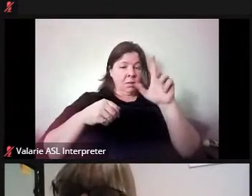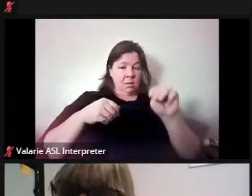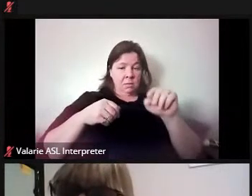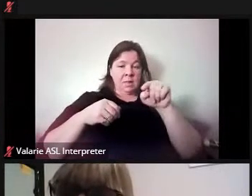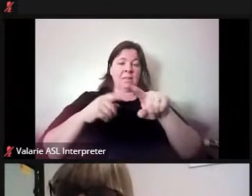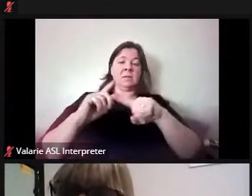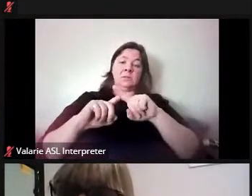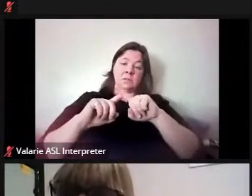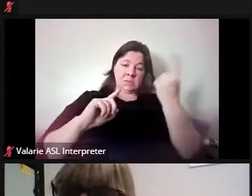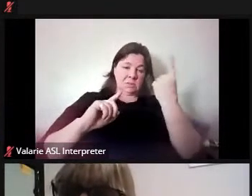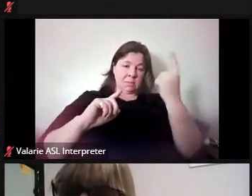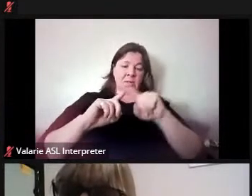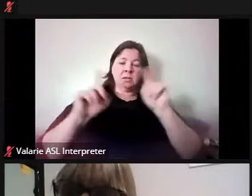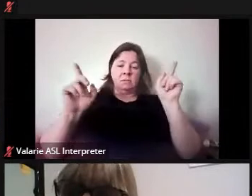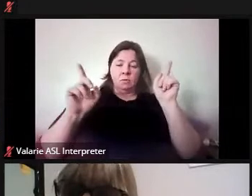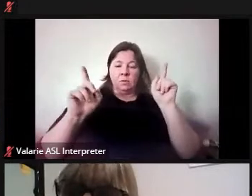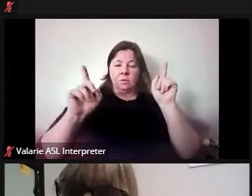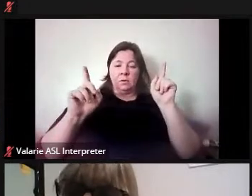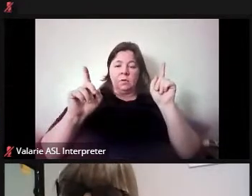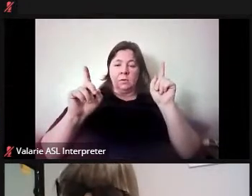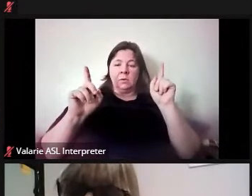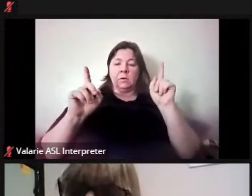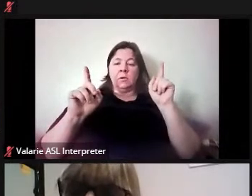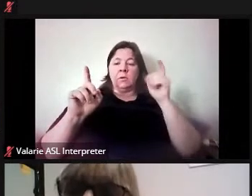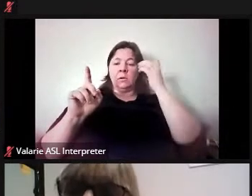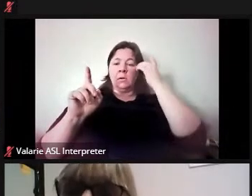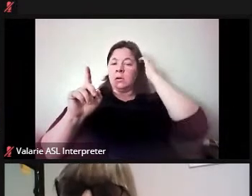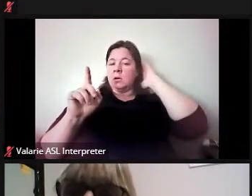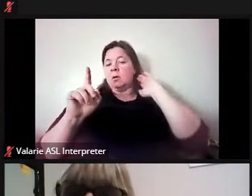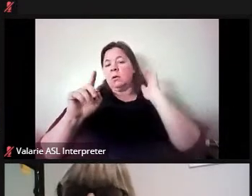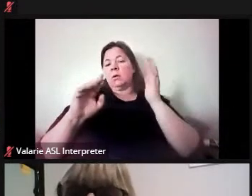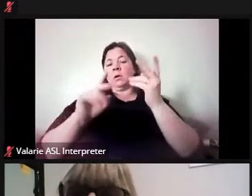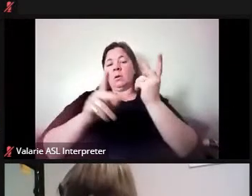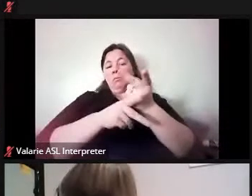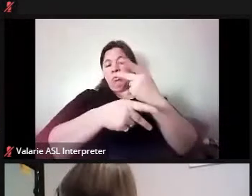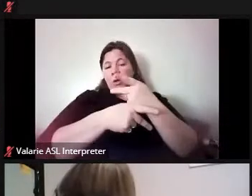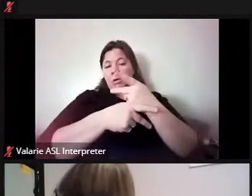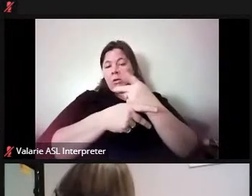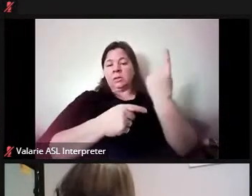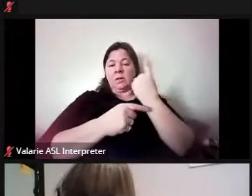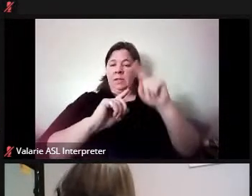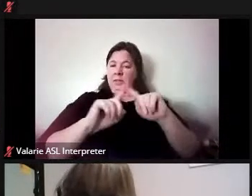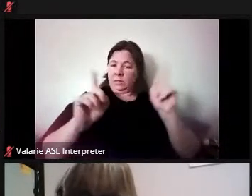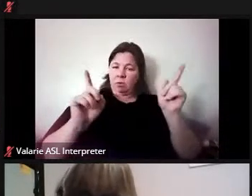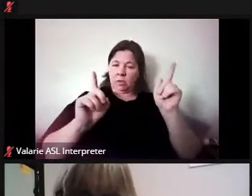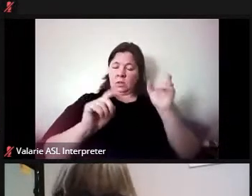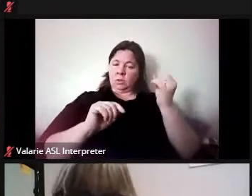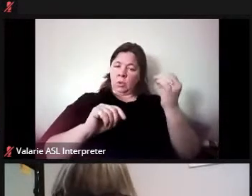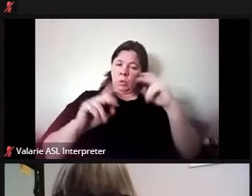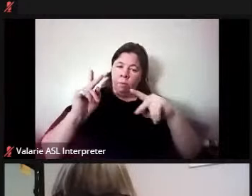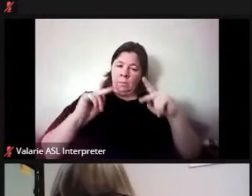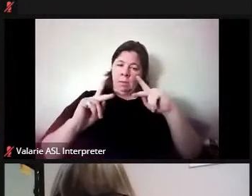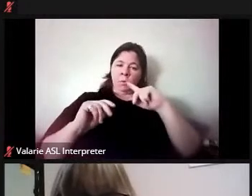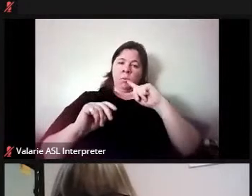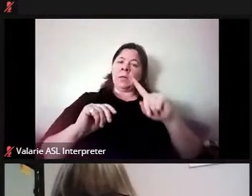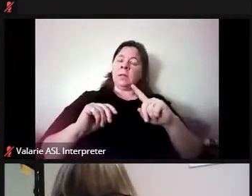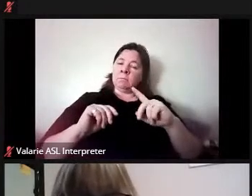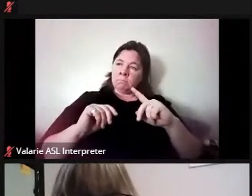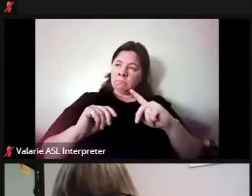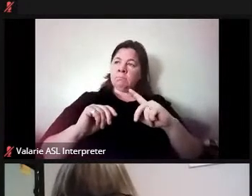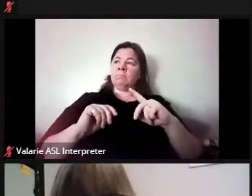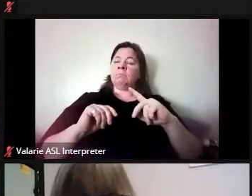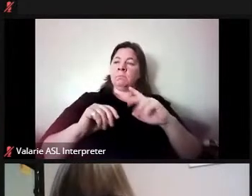something different. This is going to the products are something different. So people actually got that